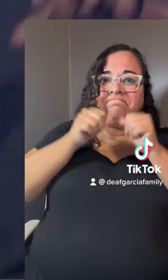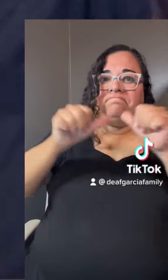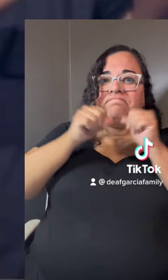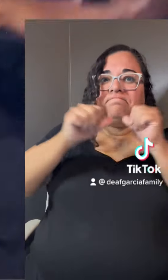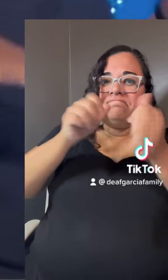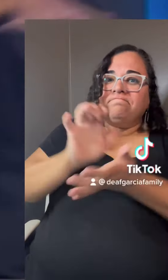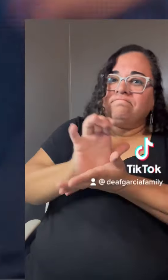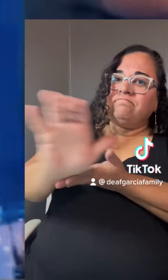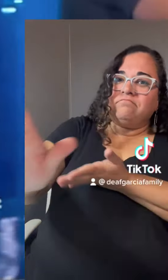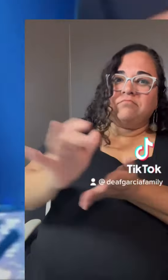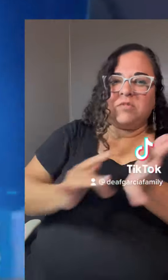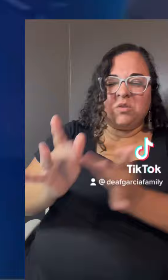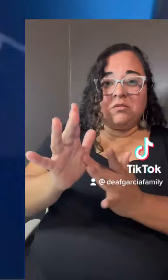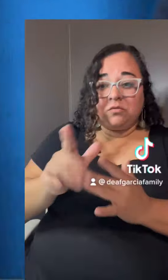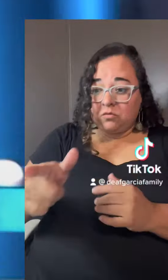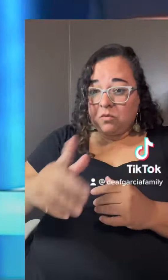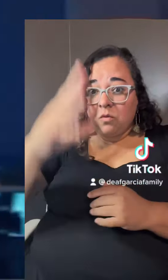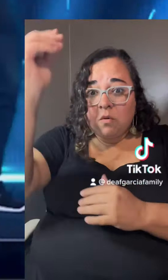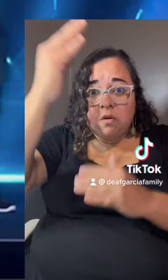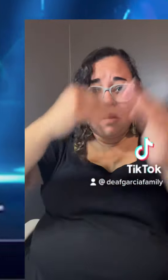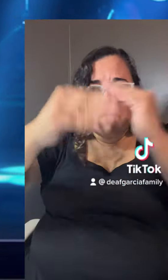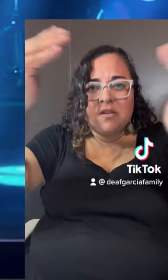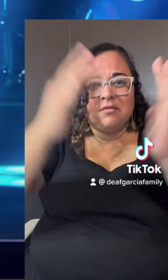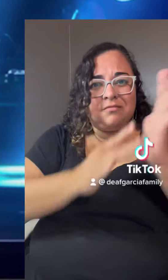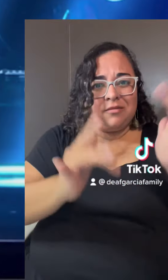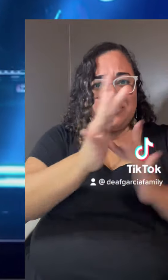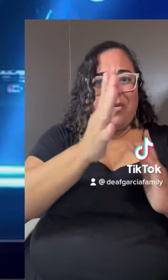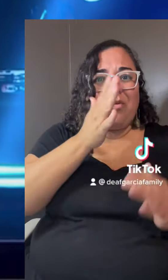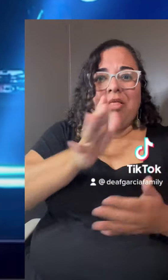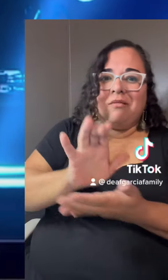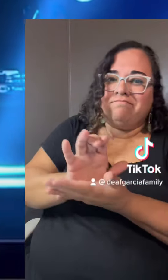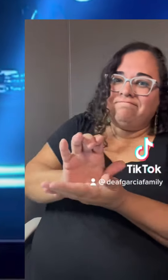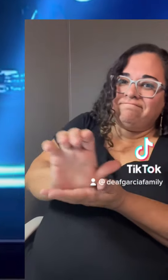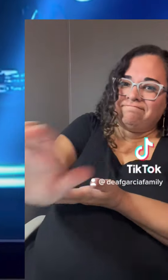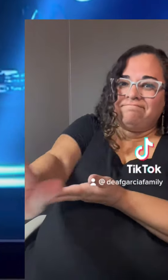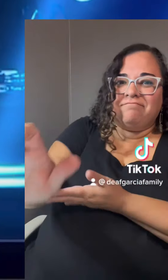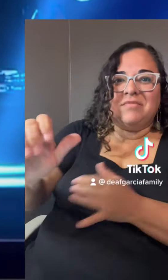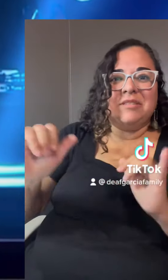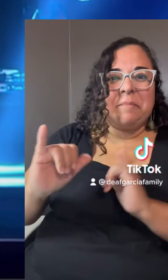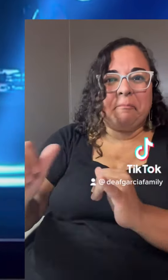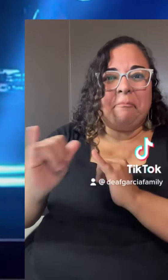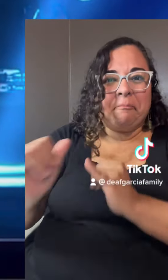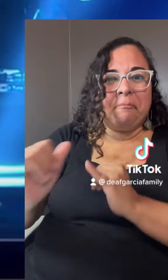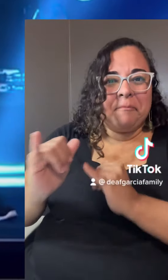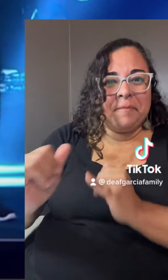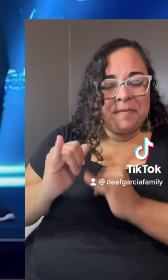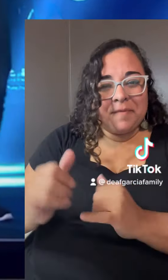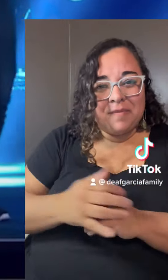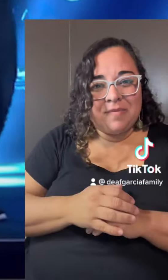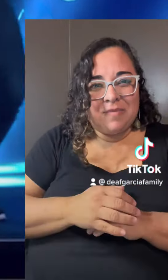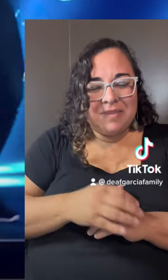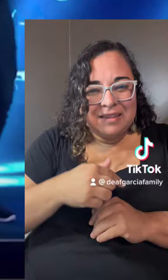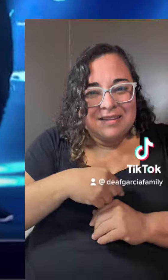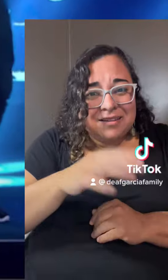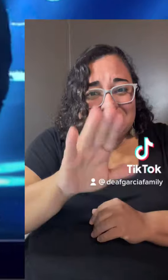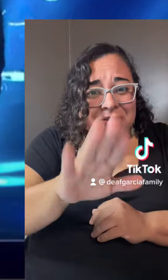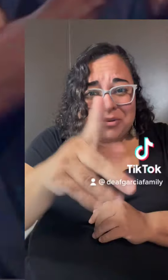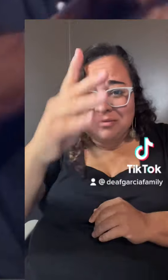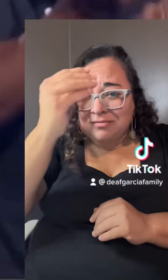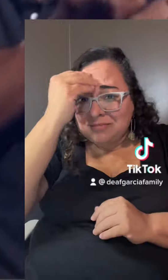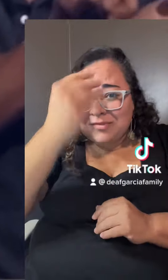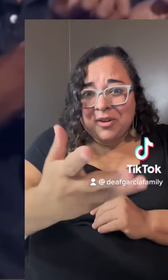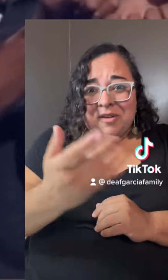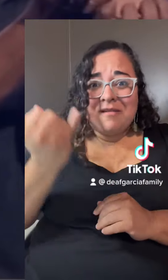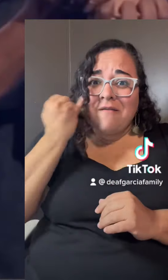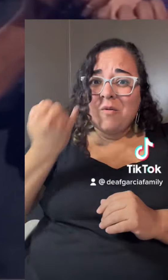And as everyone's crying, I'm saying, you guys, you know what this verse is saying? He says, if we will speak up